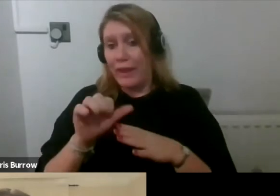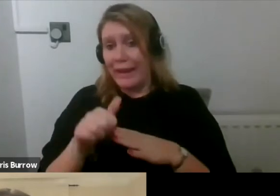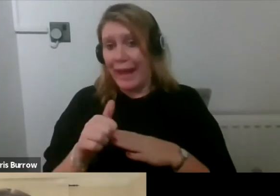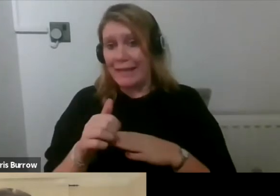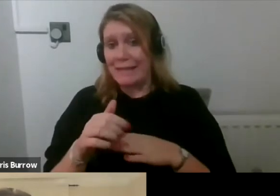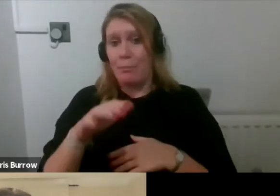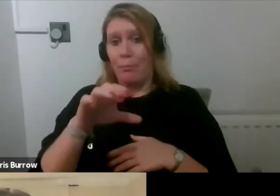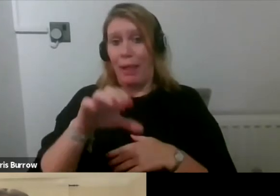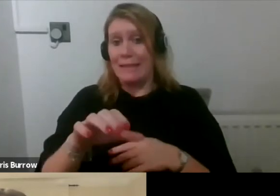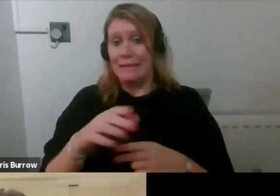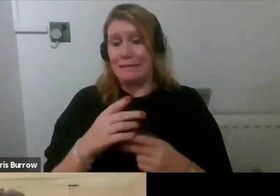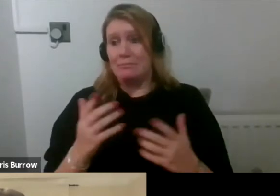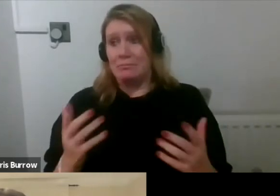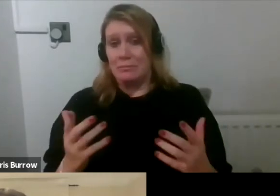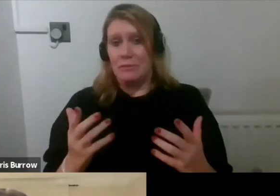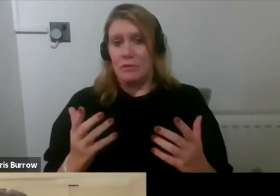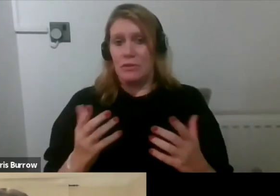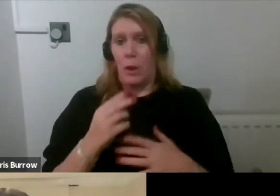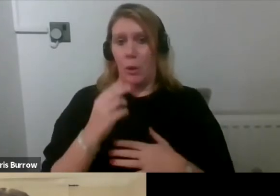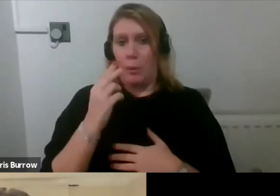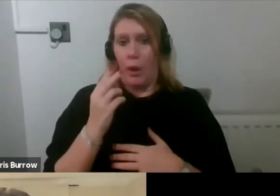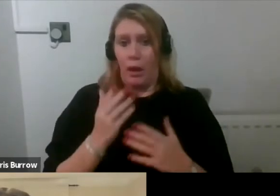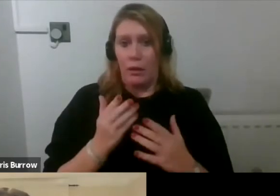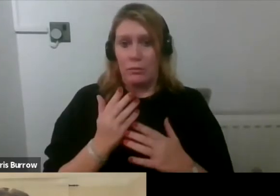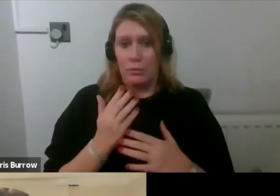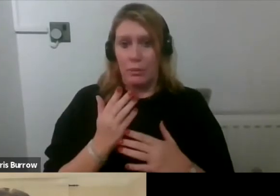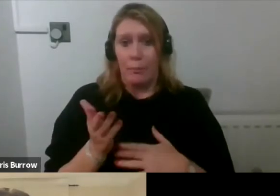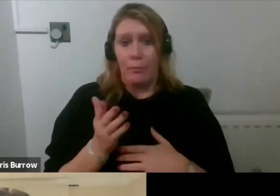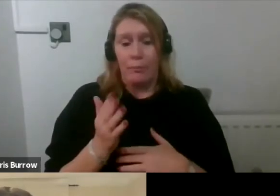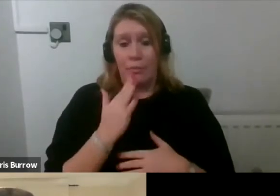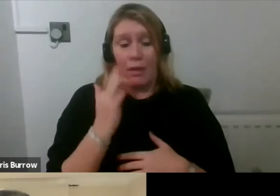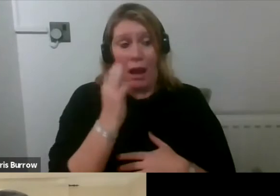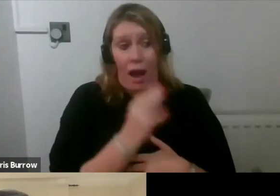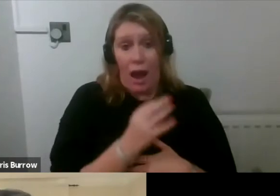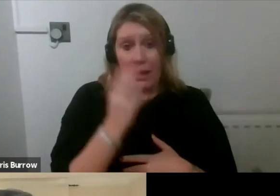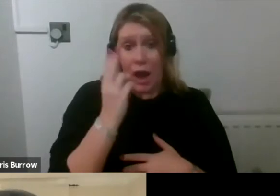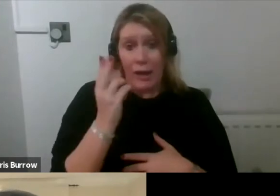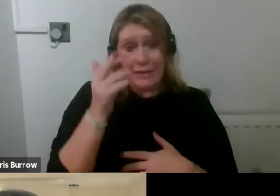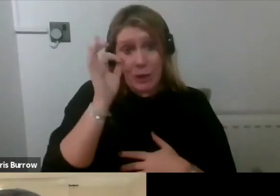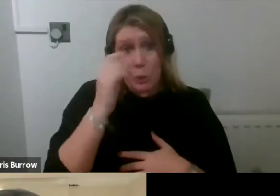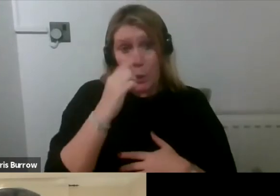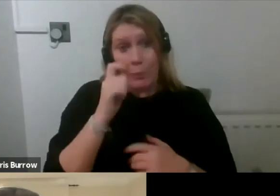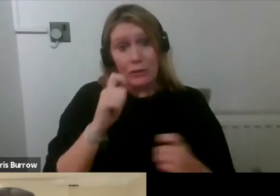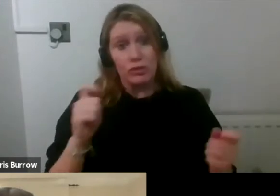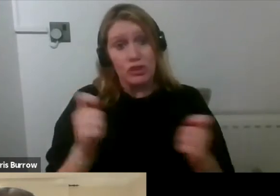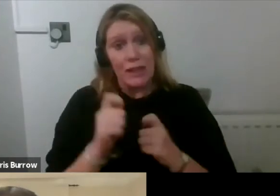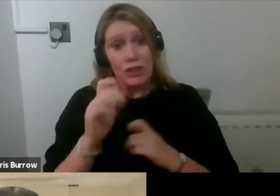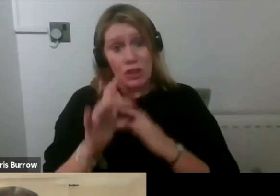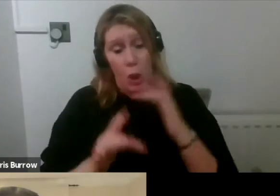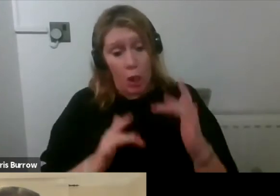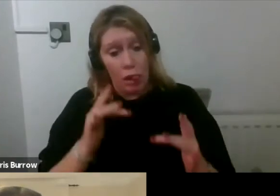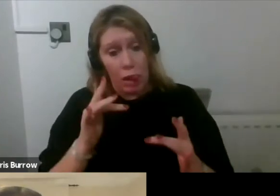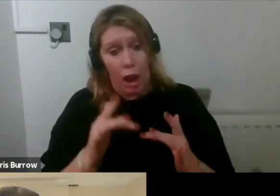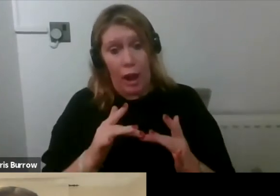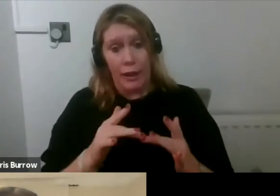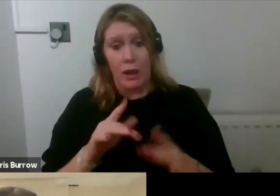interim period, I went to the Arts Council and said, can we put this exhibition online? Because when it was at the Art House in Wakefield,